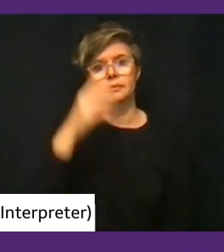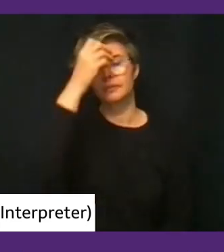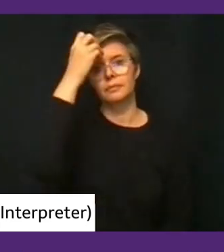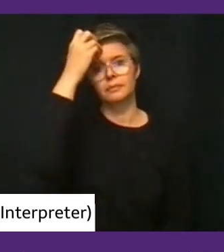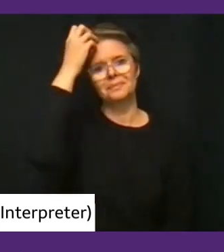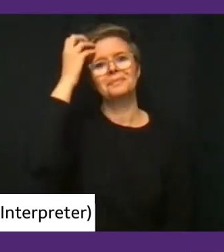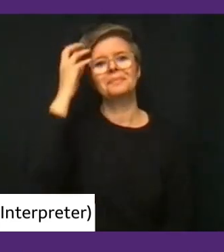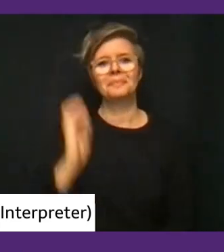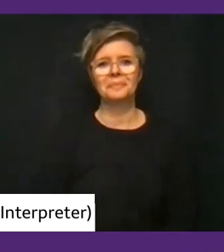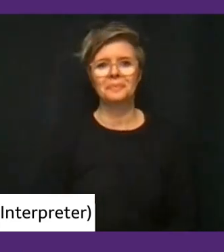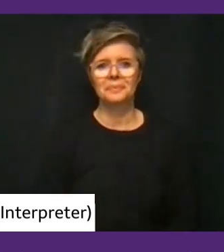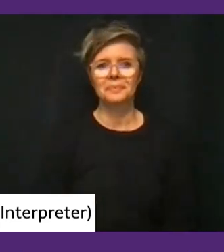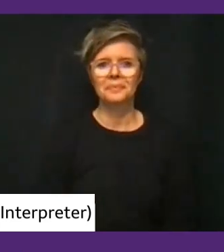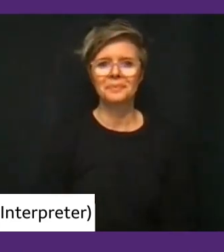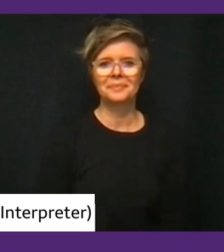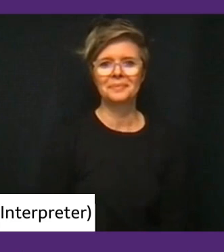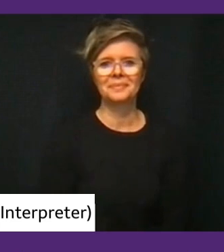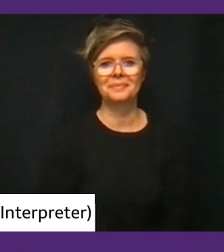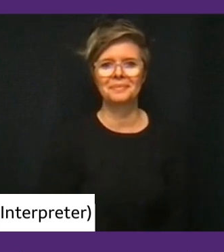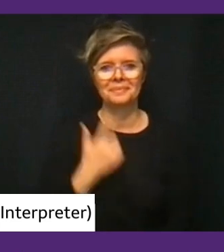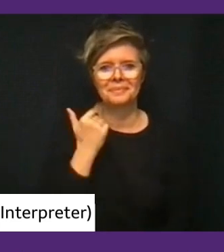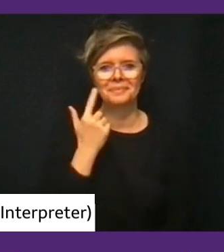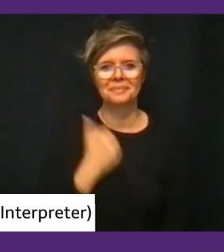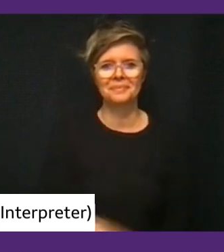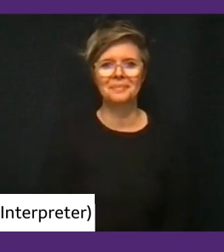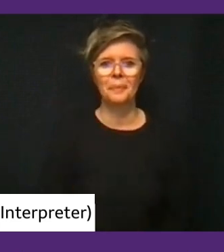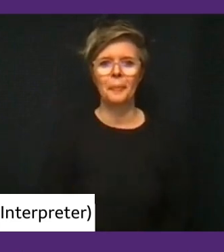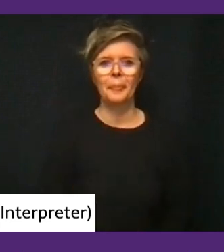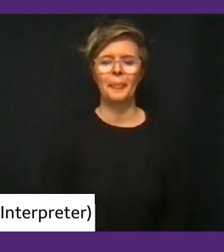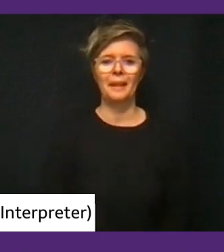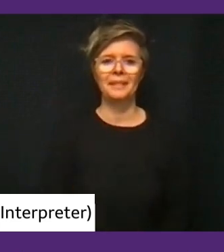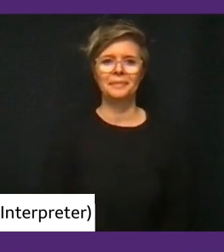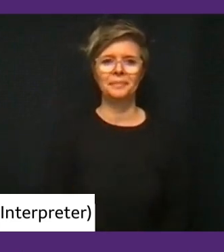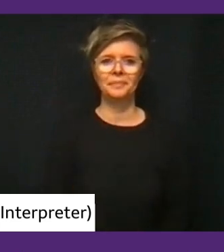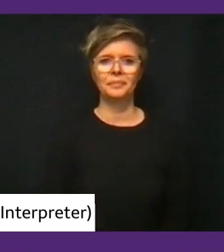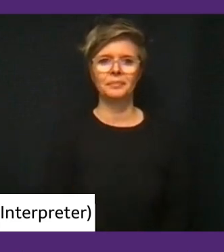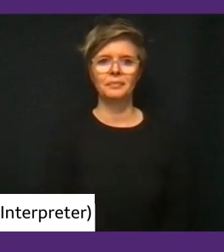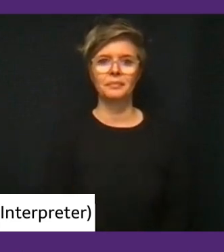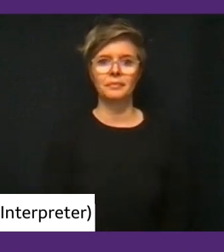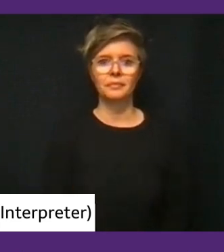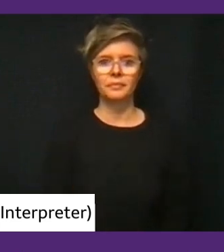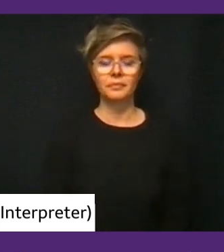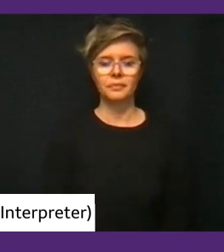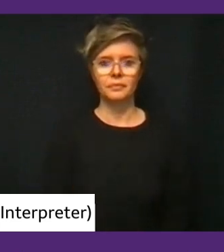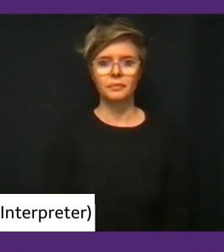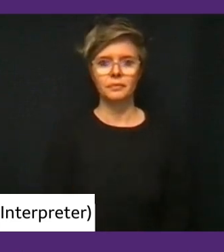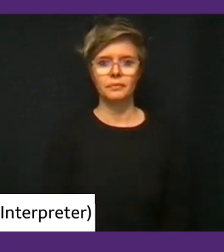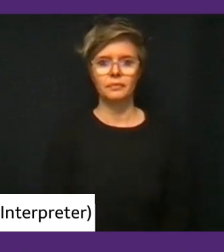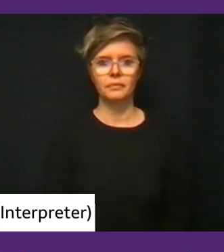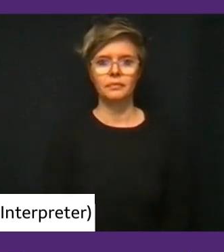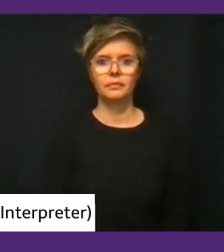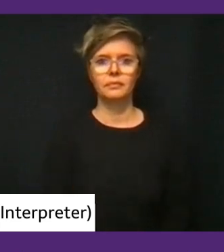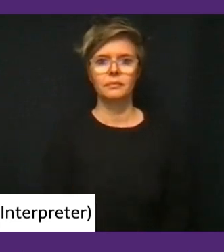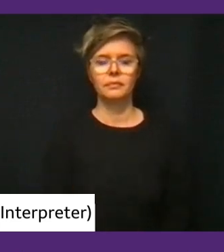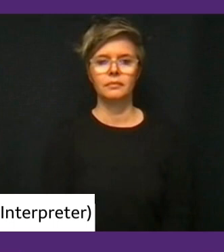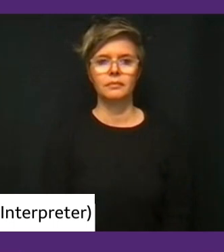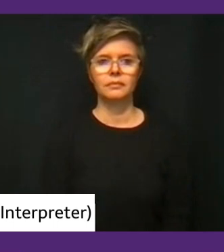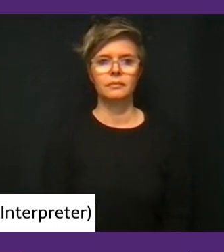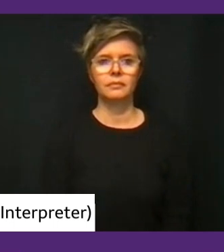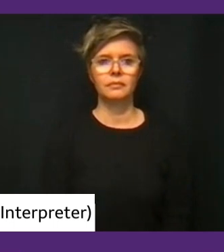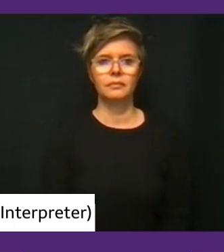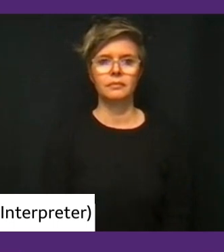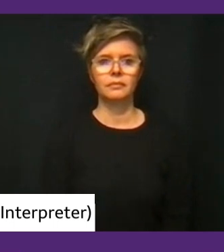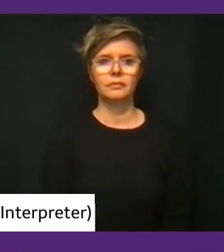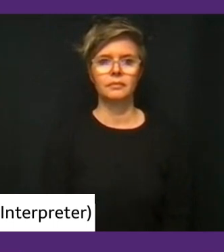silos, but I don't like them. But I do think that, pandemic, which